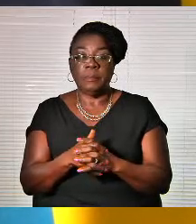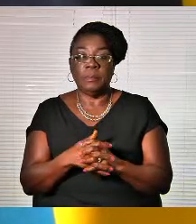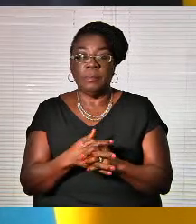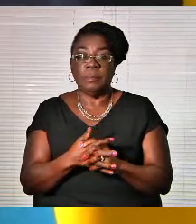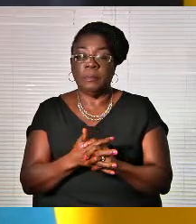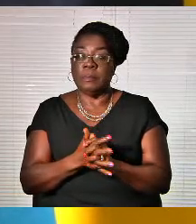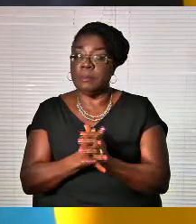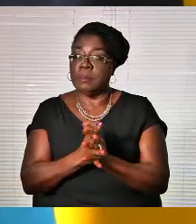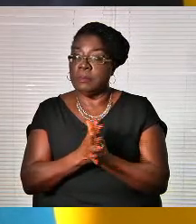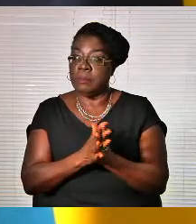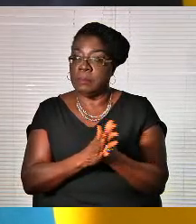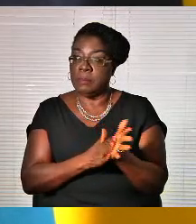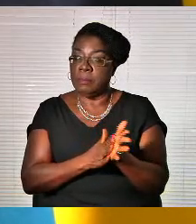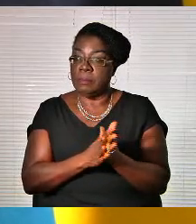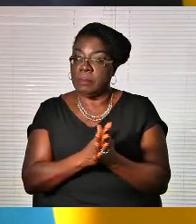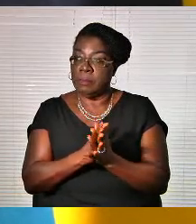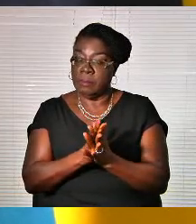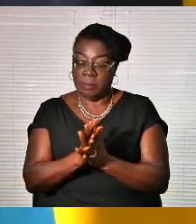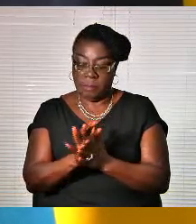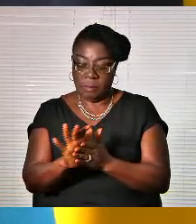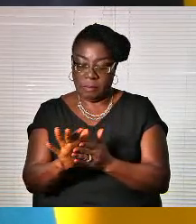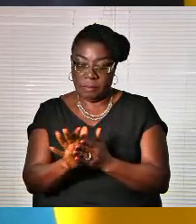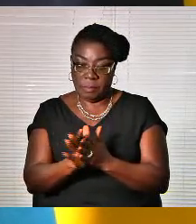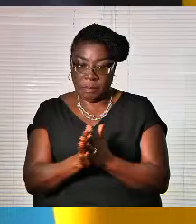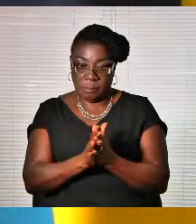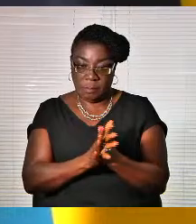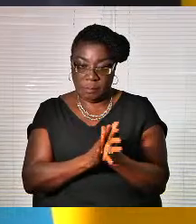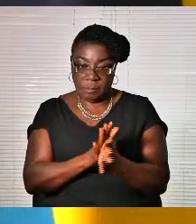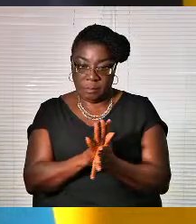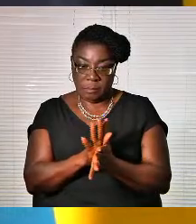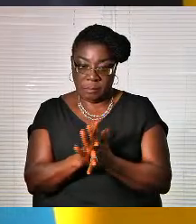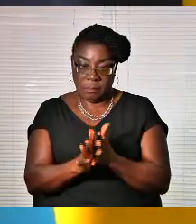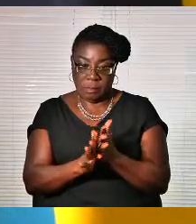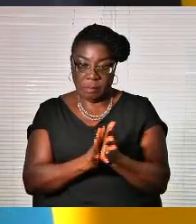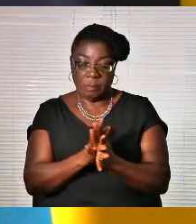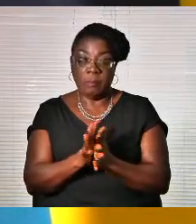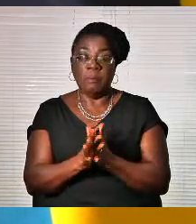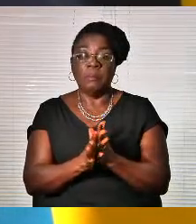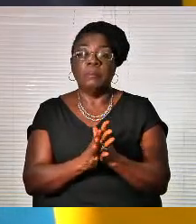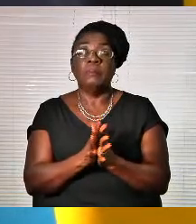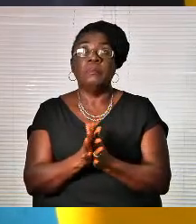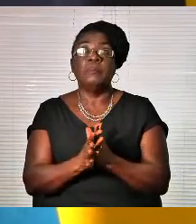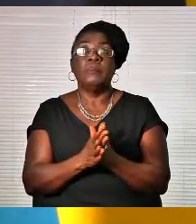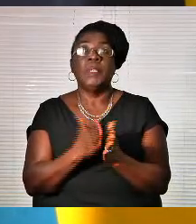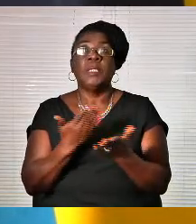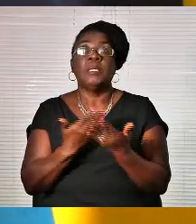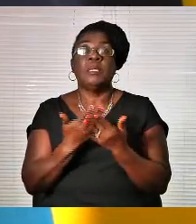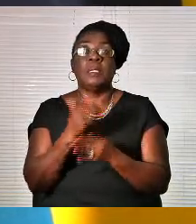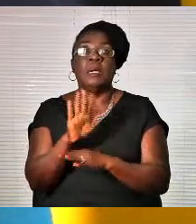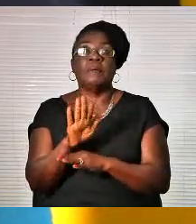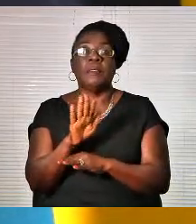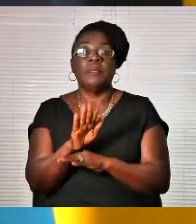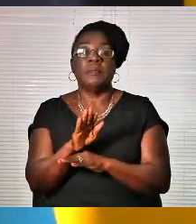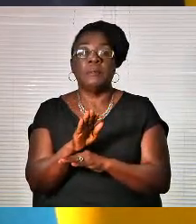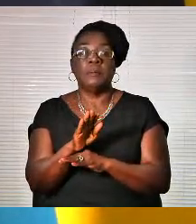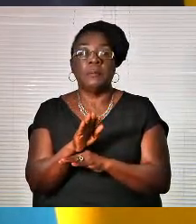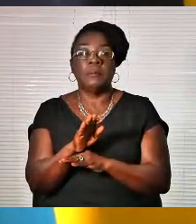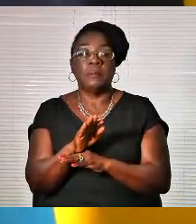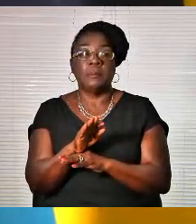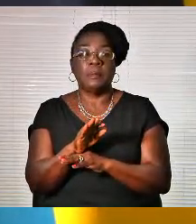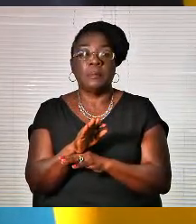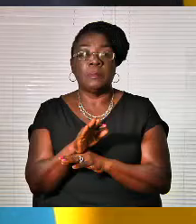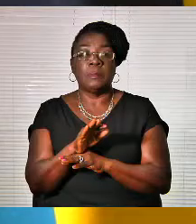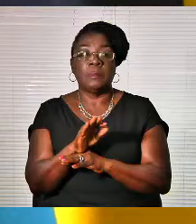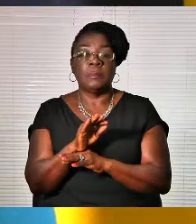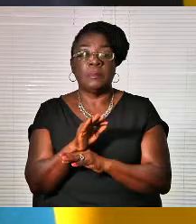Tyler Simonet. Yes, good afternoon to the Ministry of Health team and good afternoon to the Bahamas. My